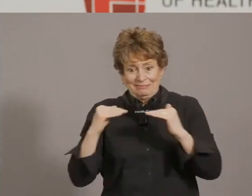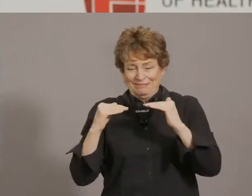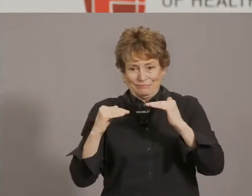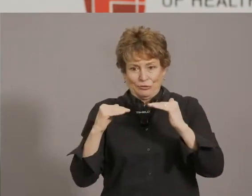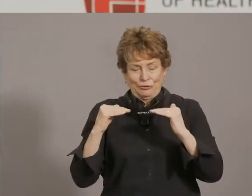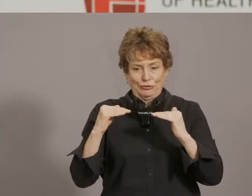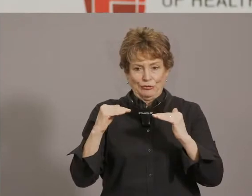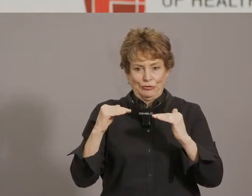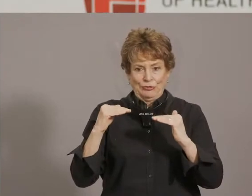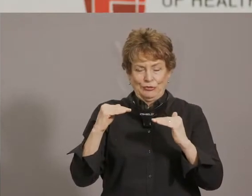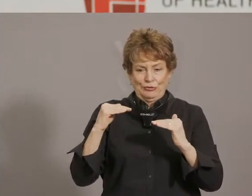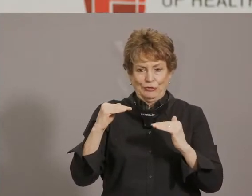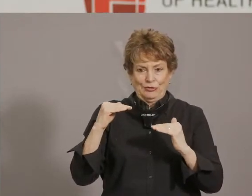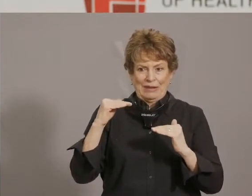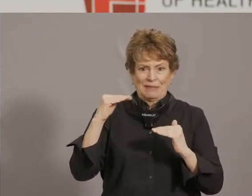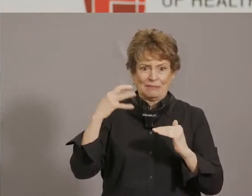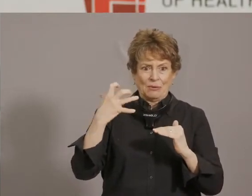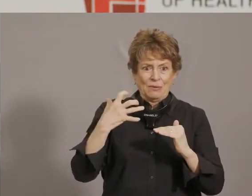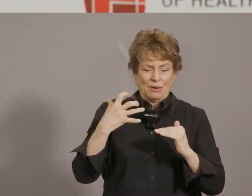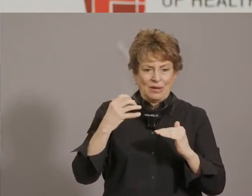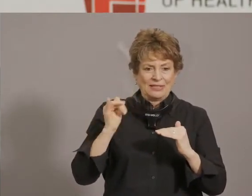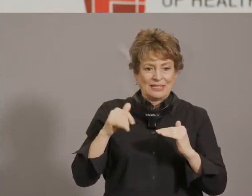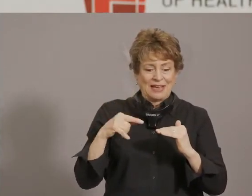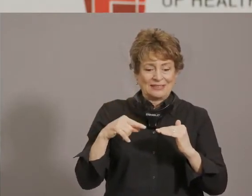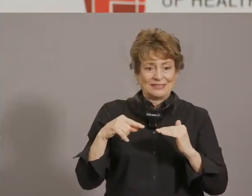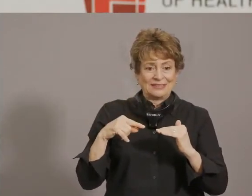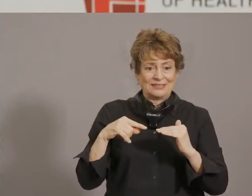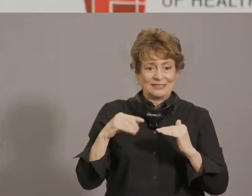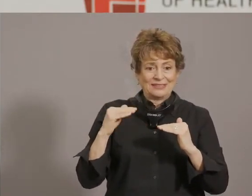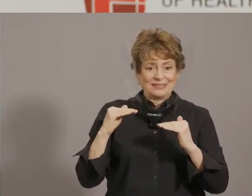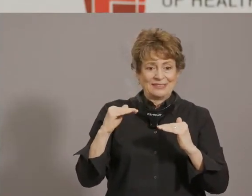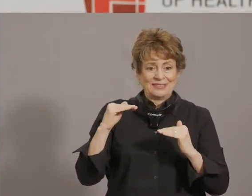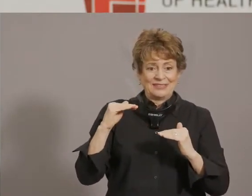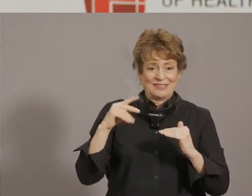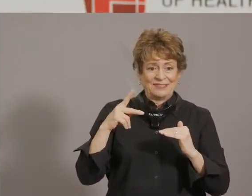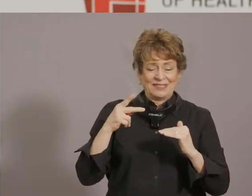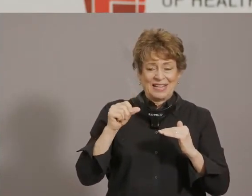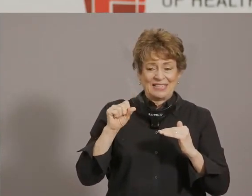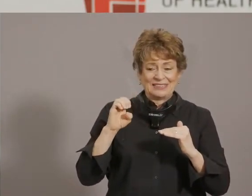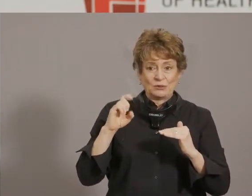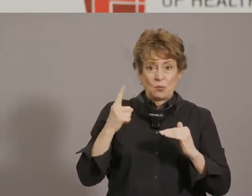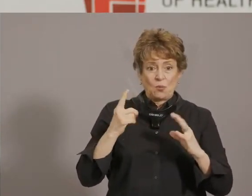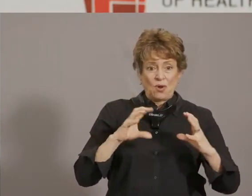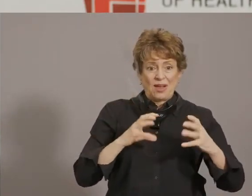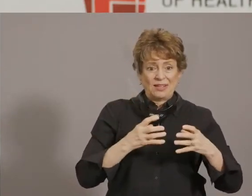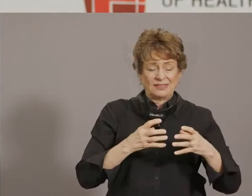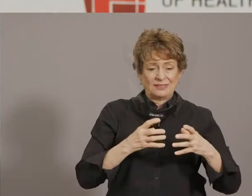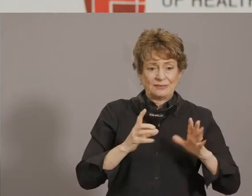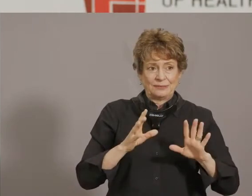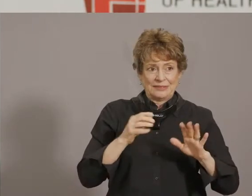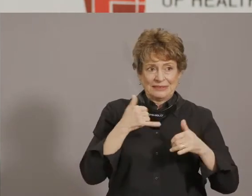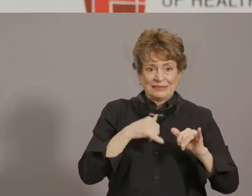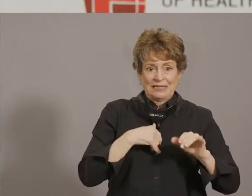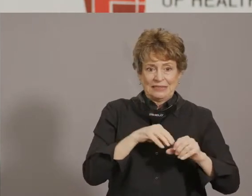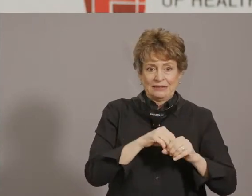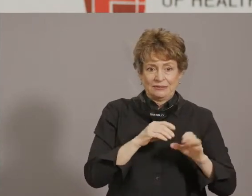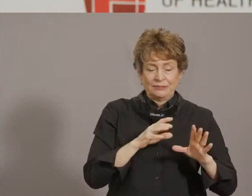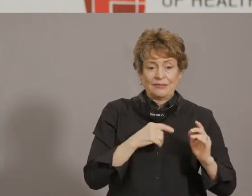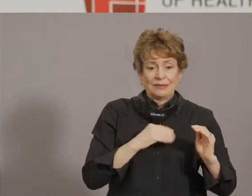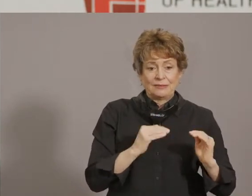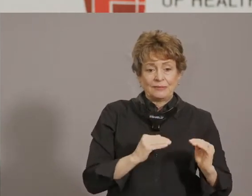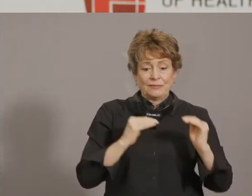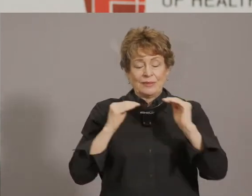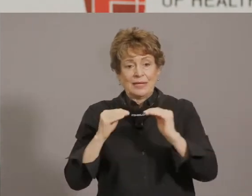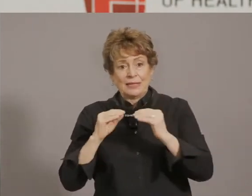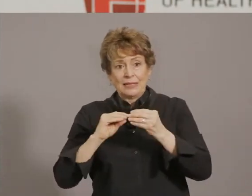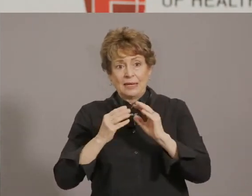you've got less vaccine than people want it. As we move into phase 2, that's going to be that the supply meets the demand,